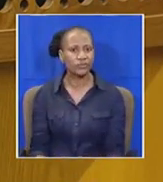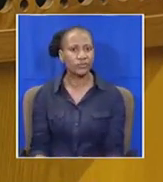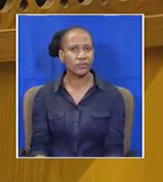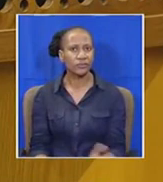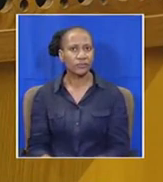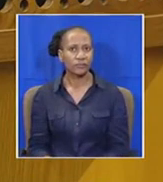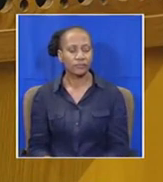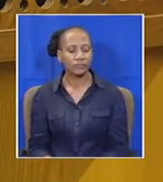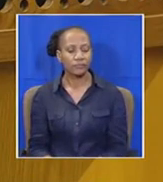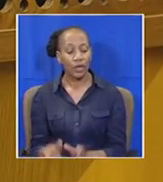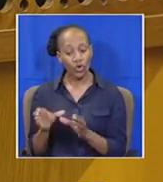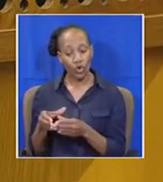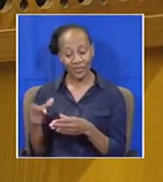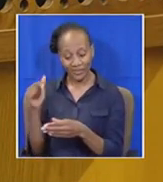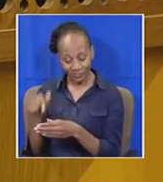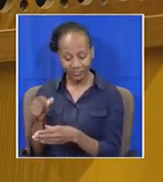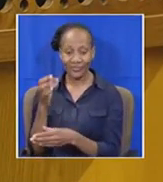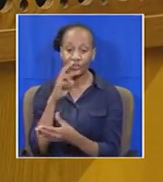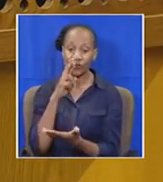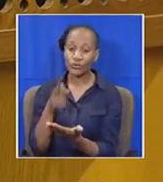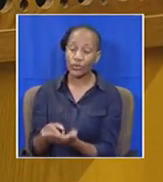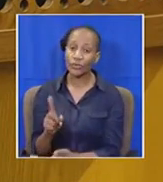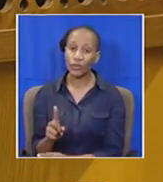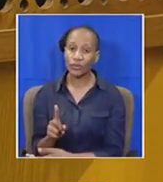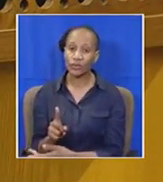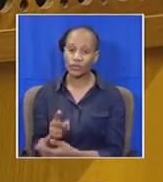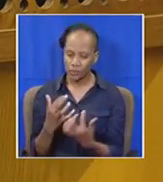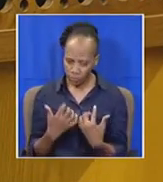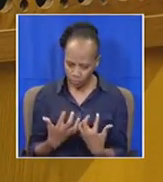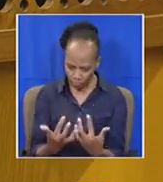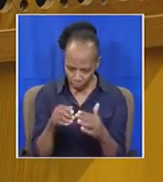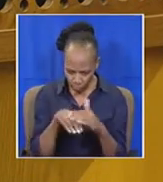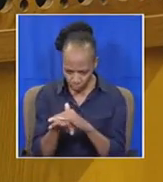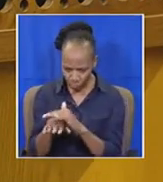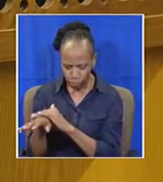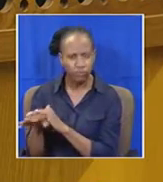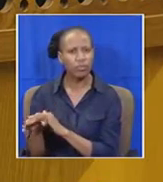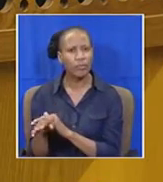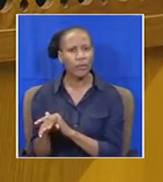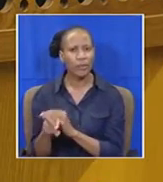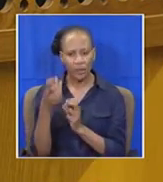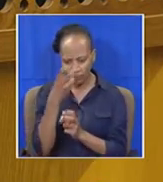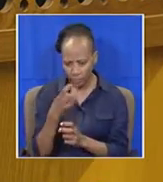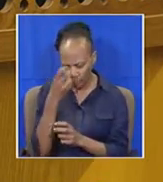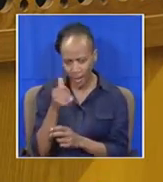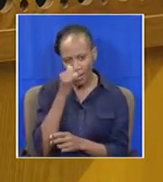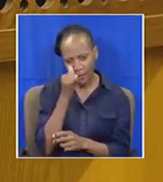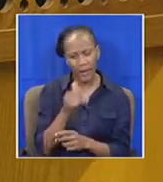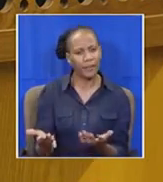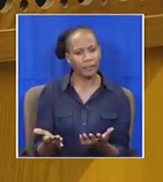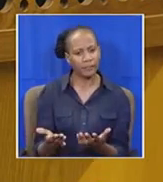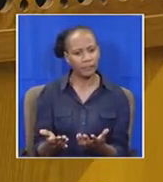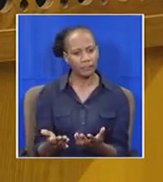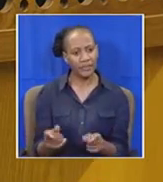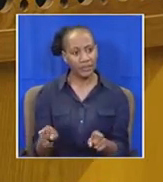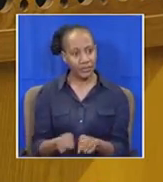The committee recommended that ground coverage of crime intelligence should be increased in relation to